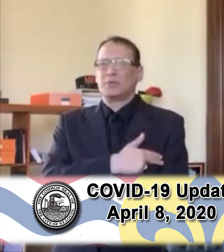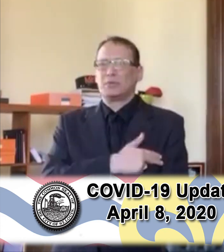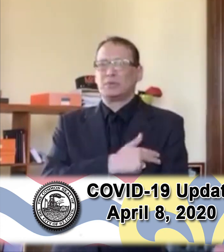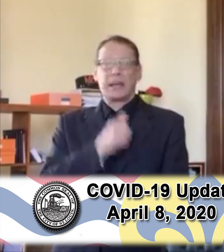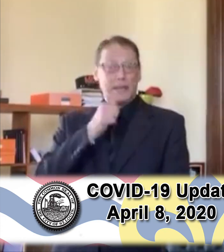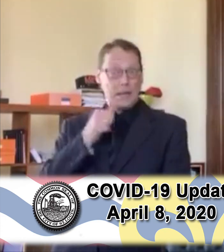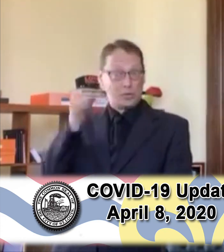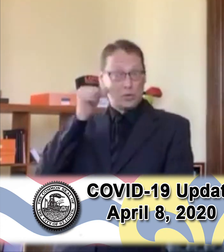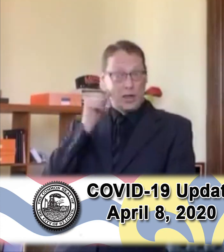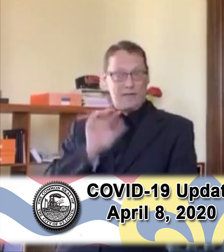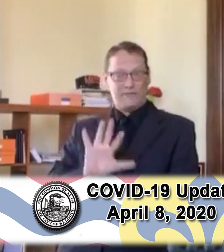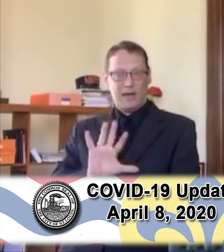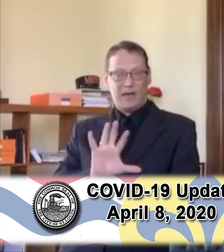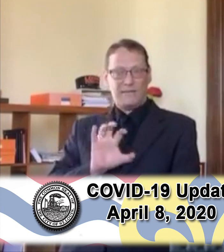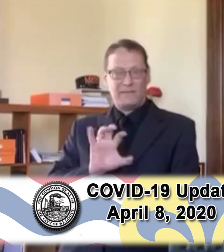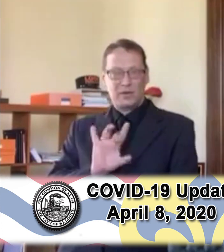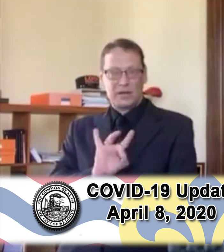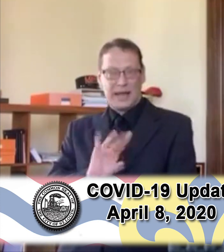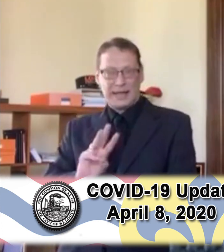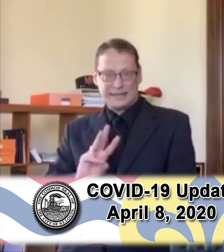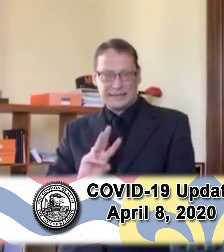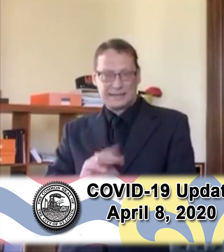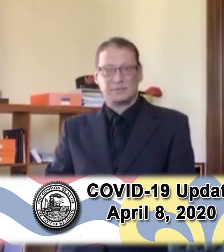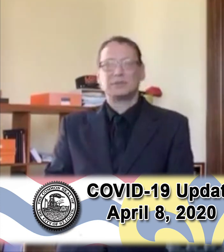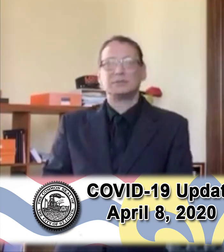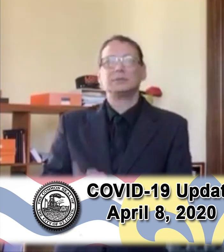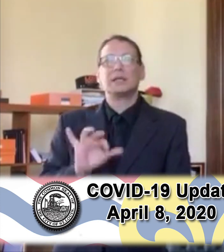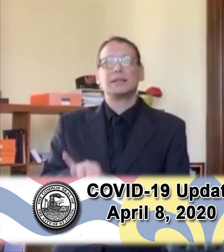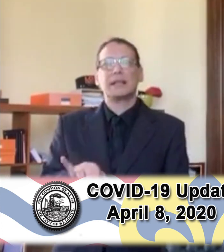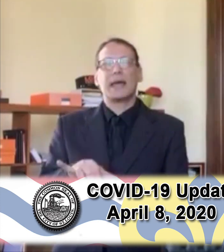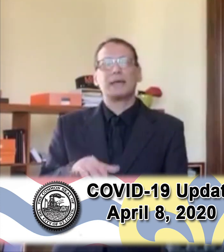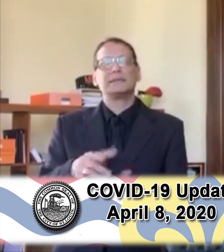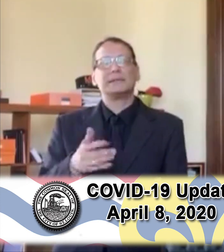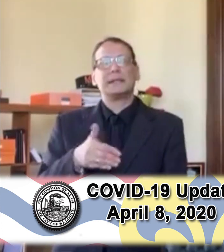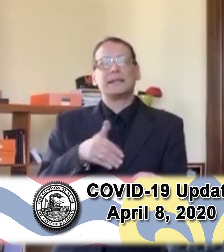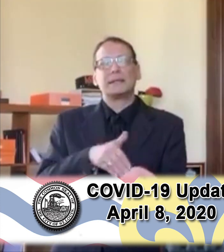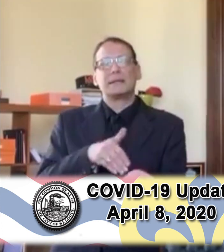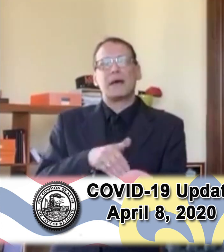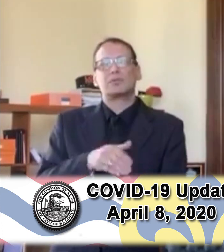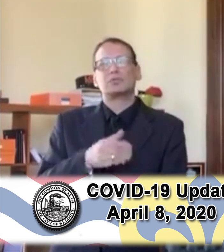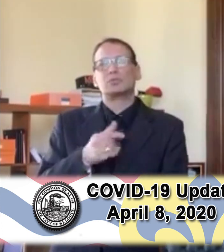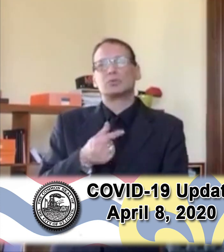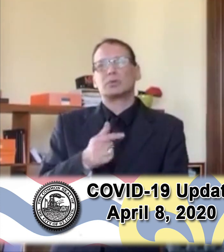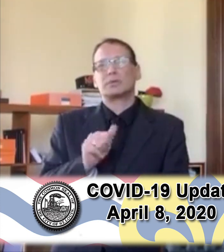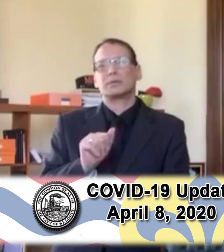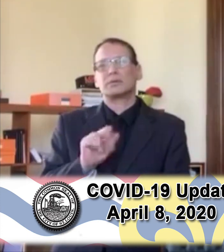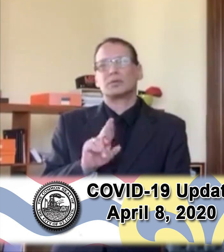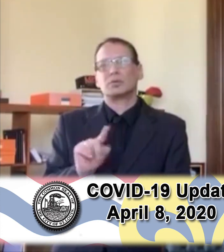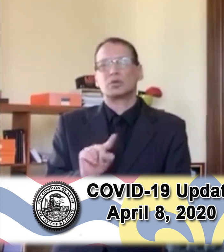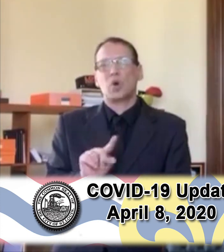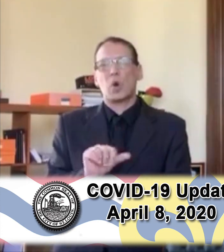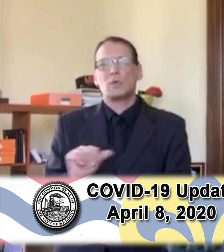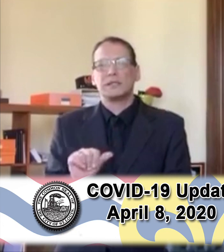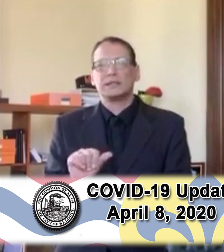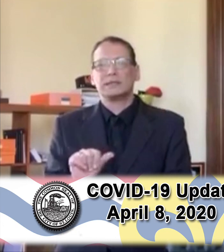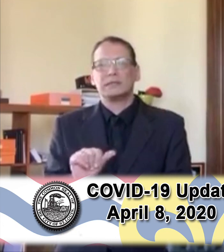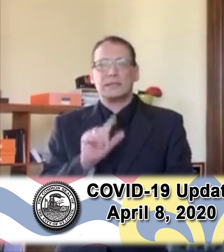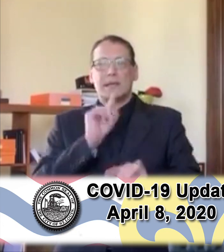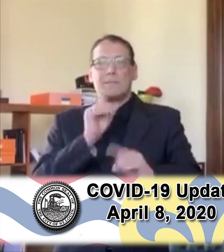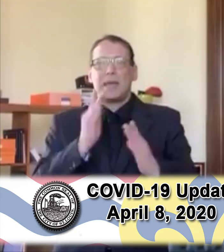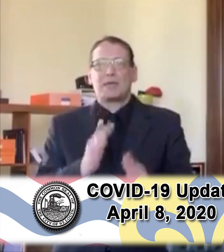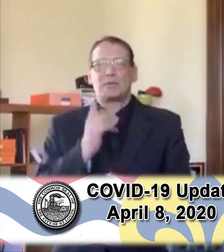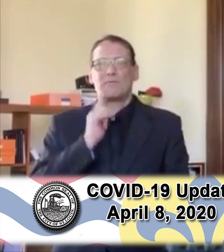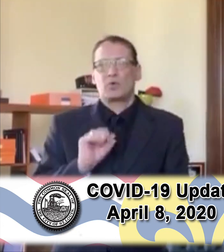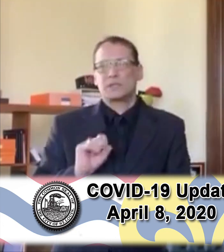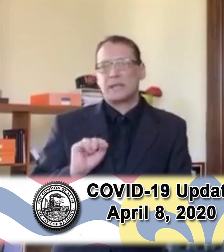of yesterday in this region. And that was announced by Dr. Alex Garza, who is the incident commander for the St.